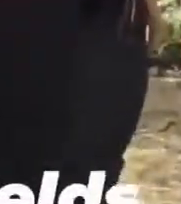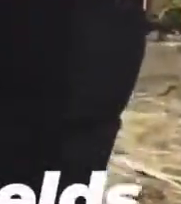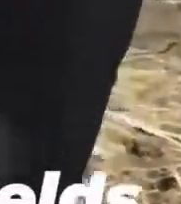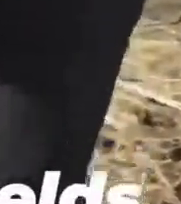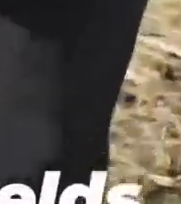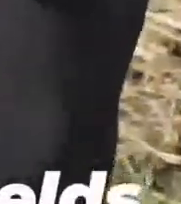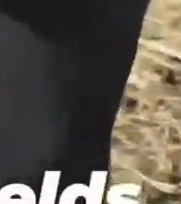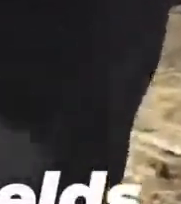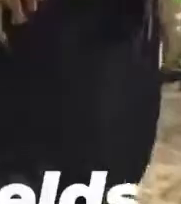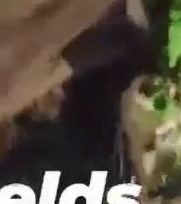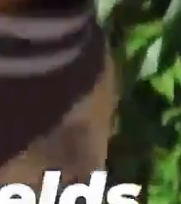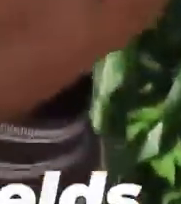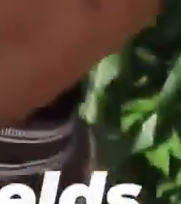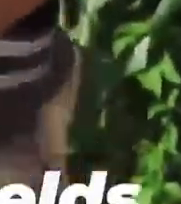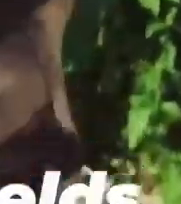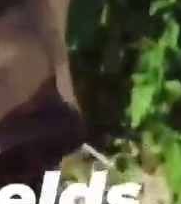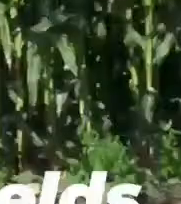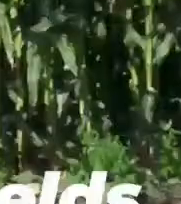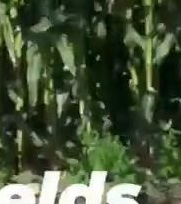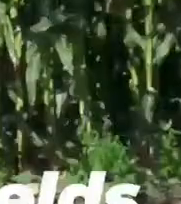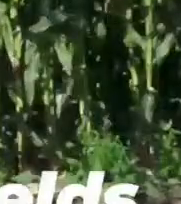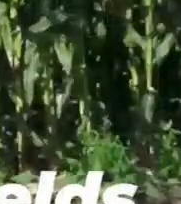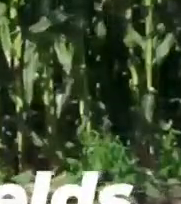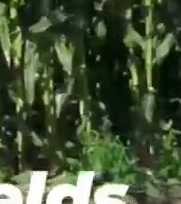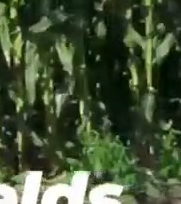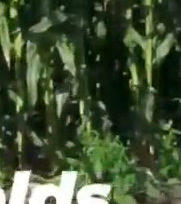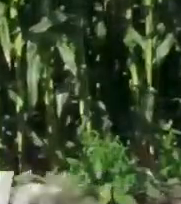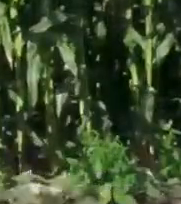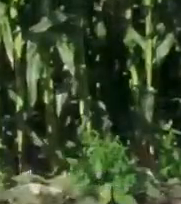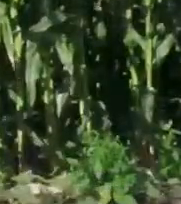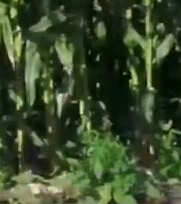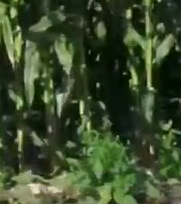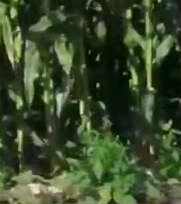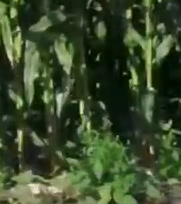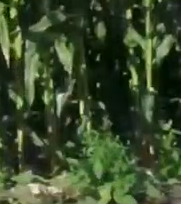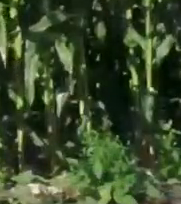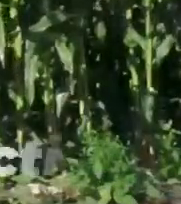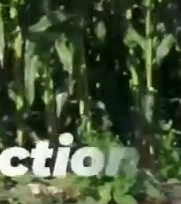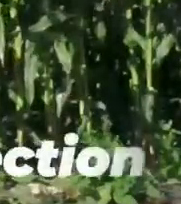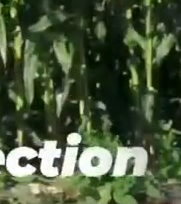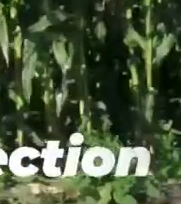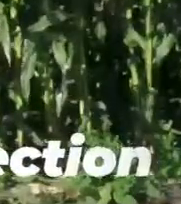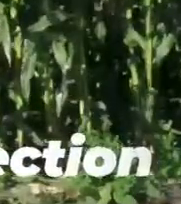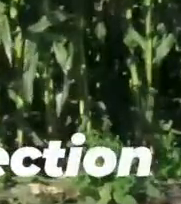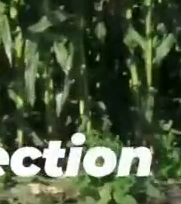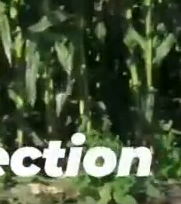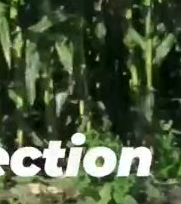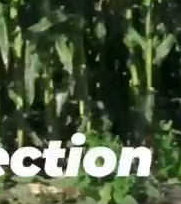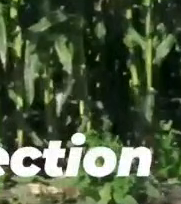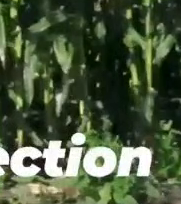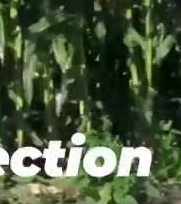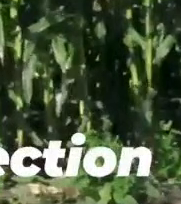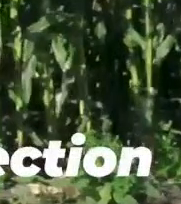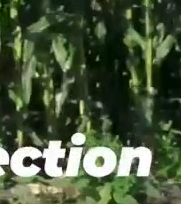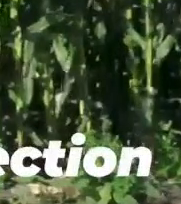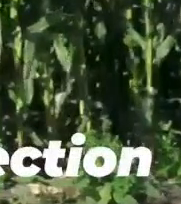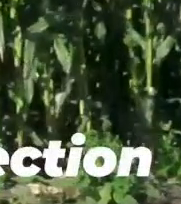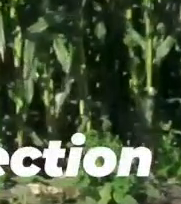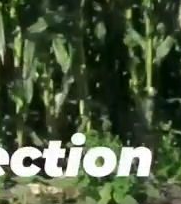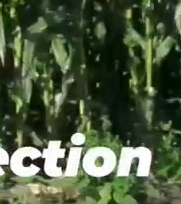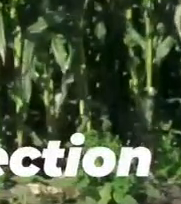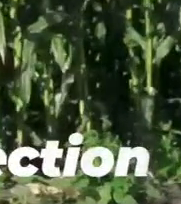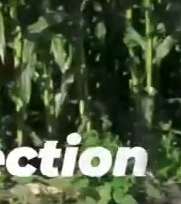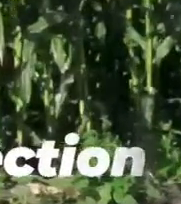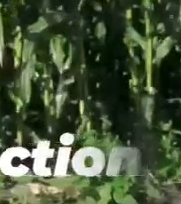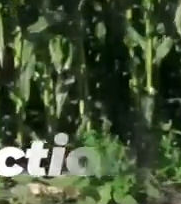given me 4 tons. 4 tons! But last year, it was only 1.8 tons. Kynoplast